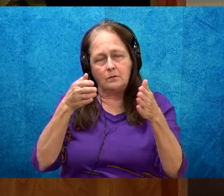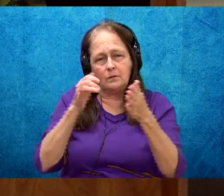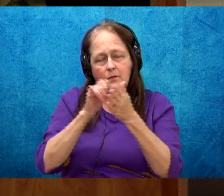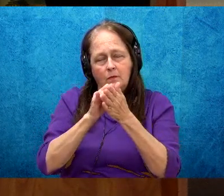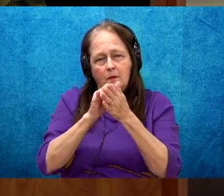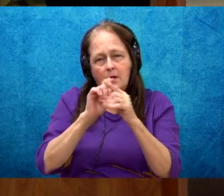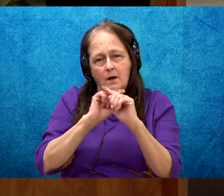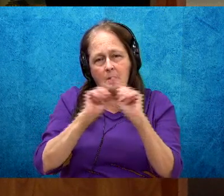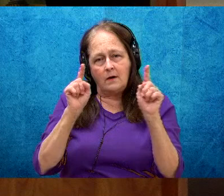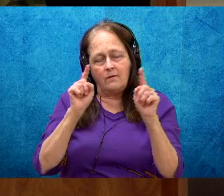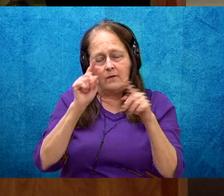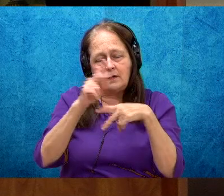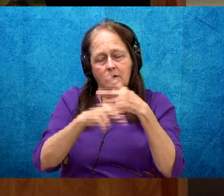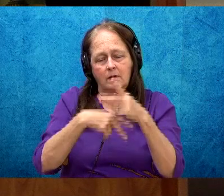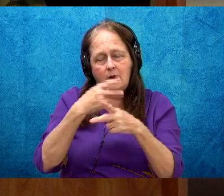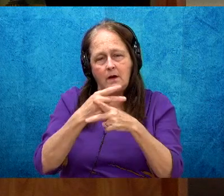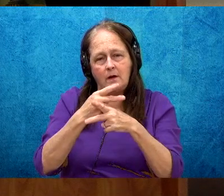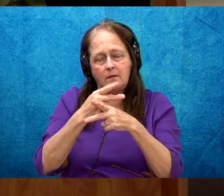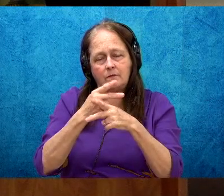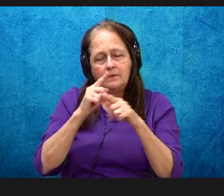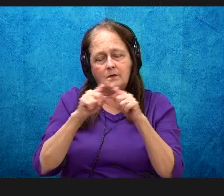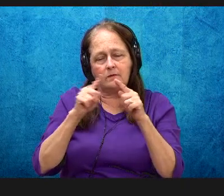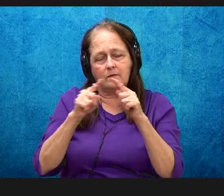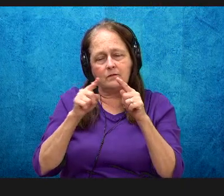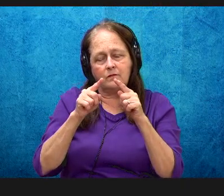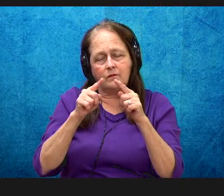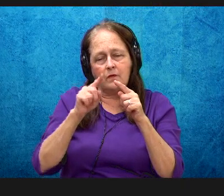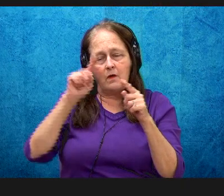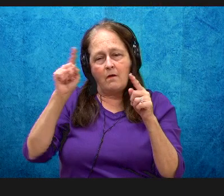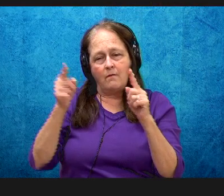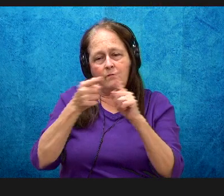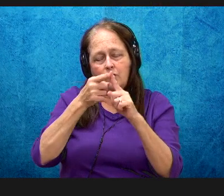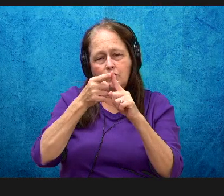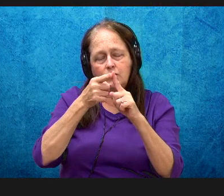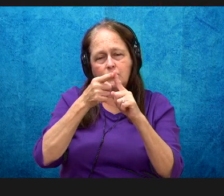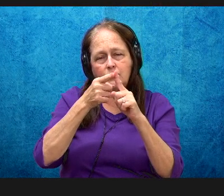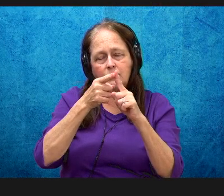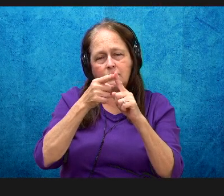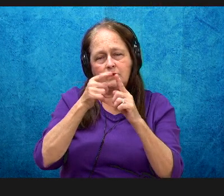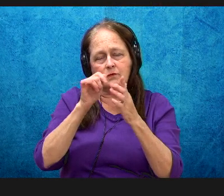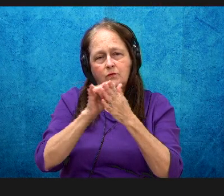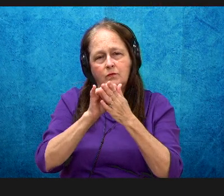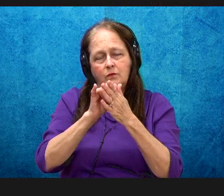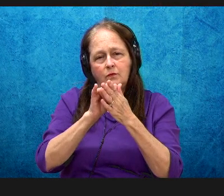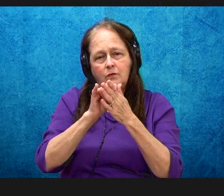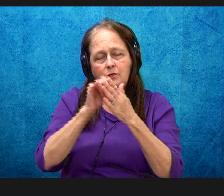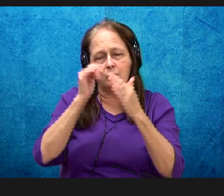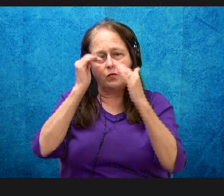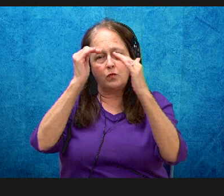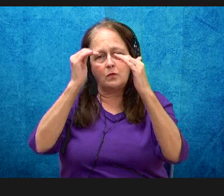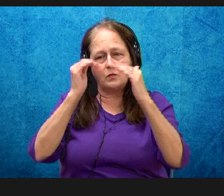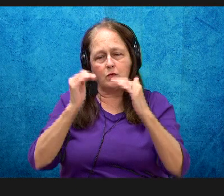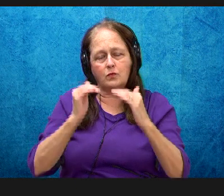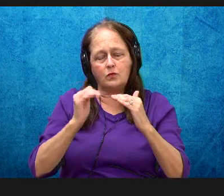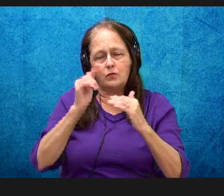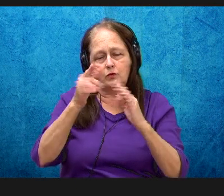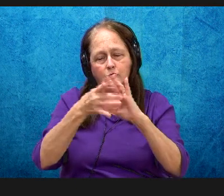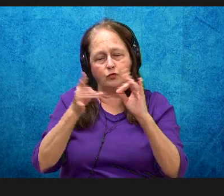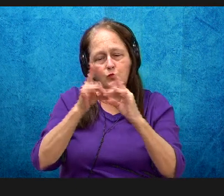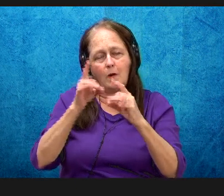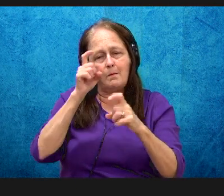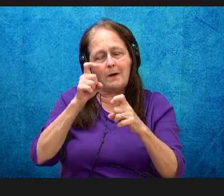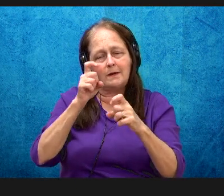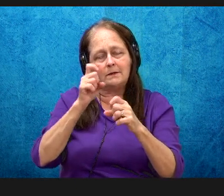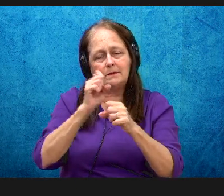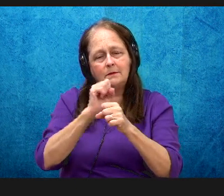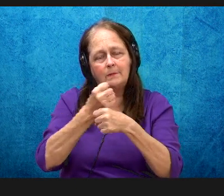There are different types of text structures. The first type of text structure is chronological order. Now, this